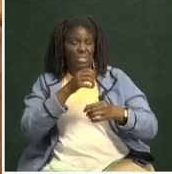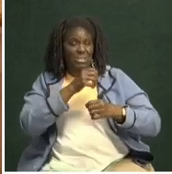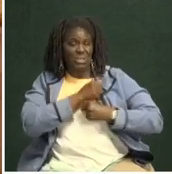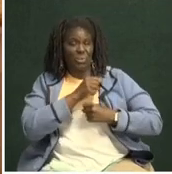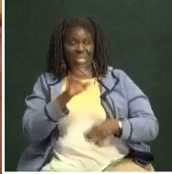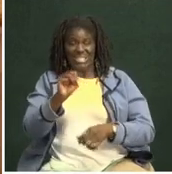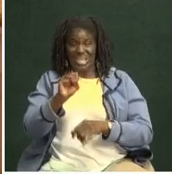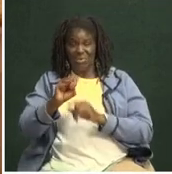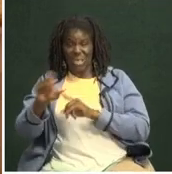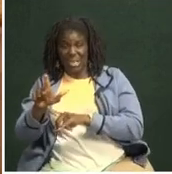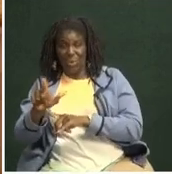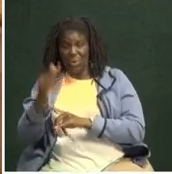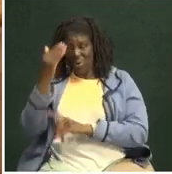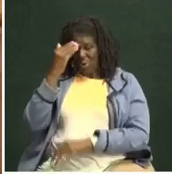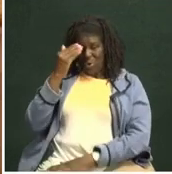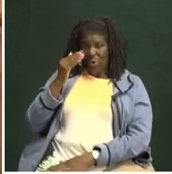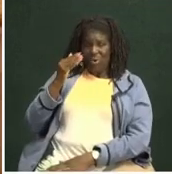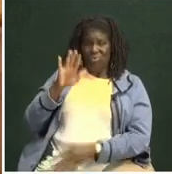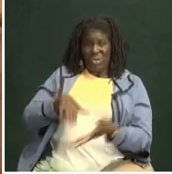Leone is also known